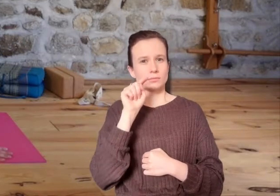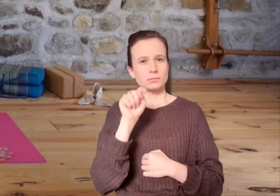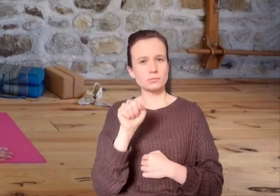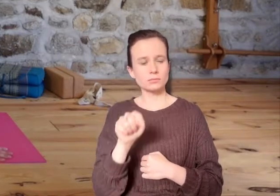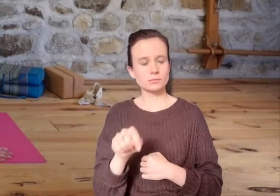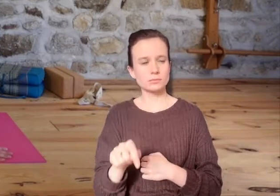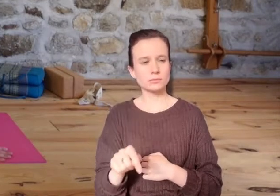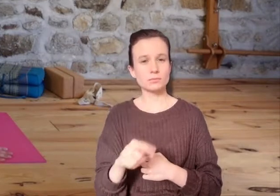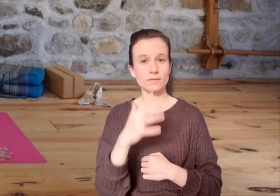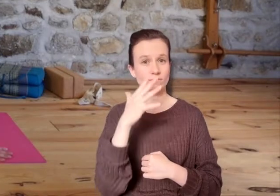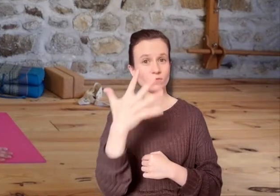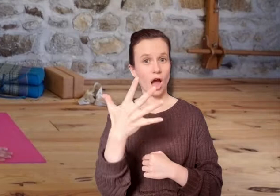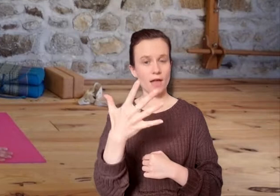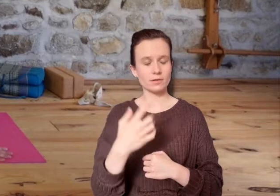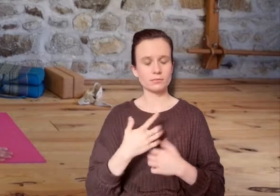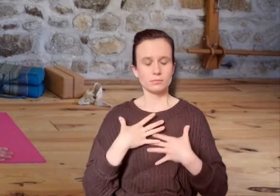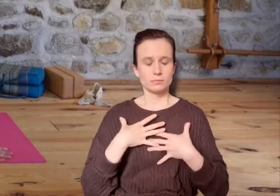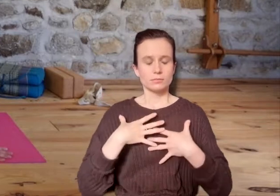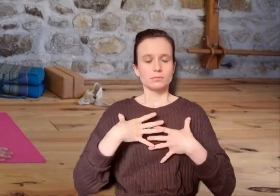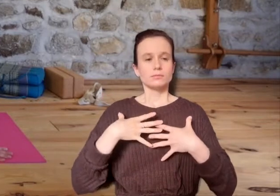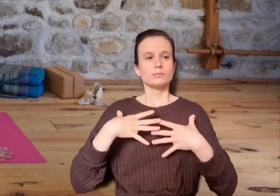We're going to do 5 full deep breaths here.